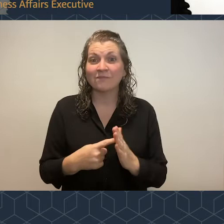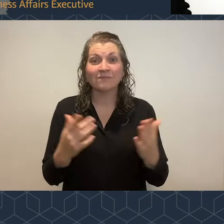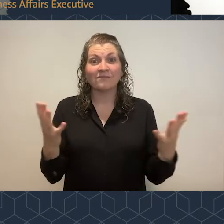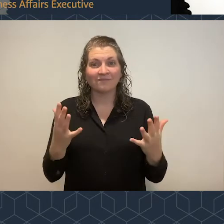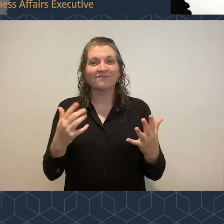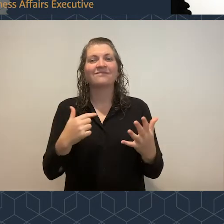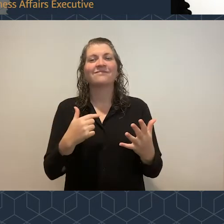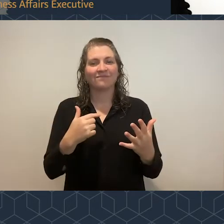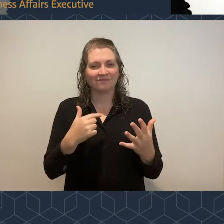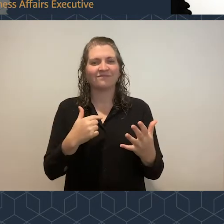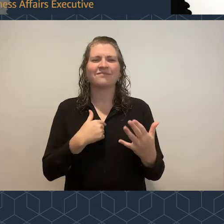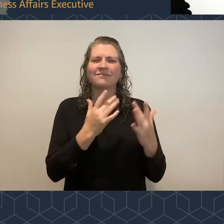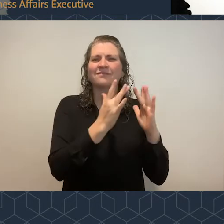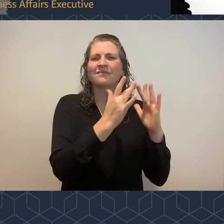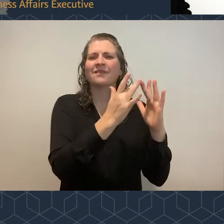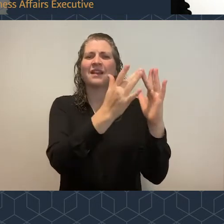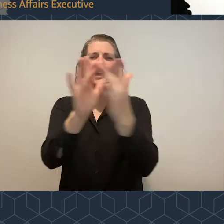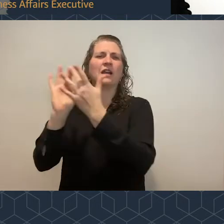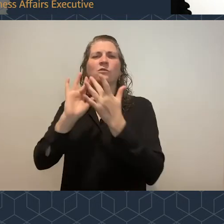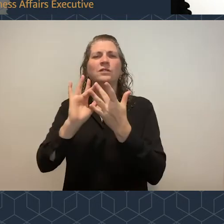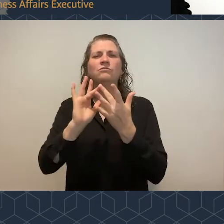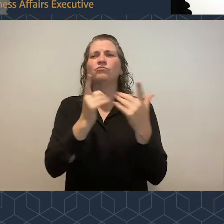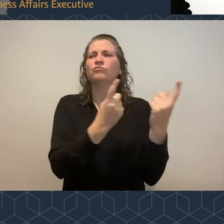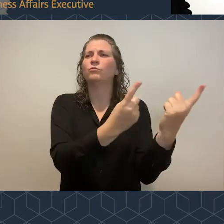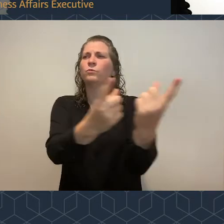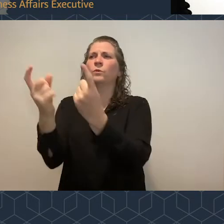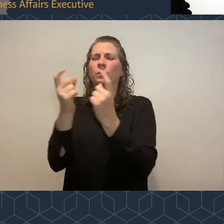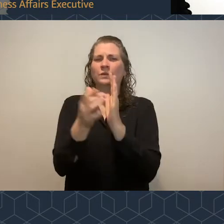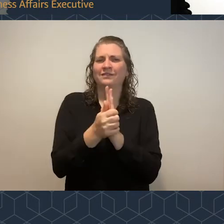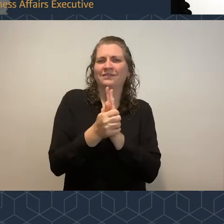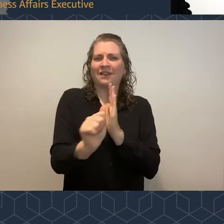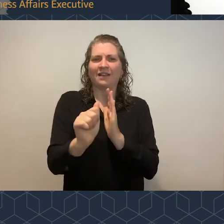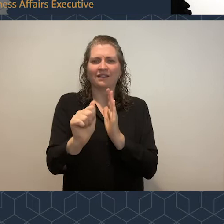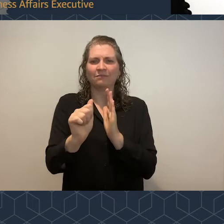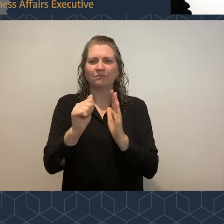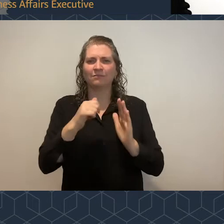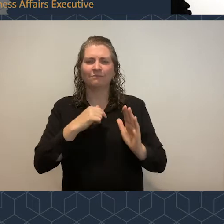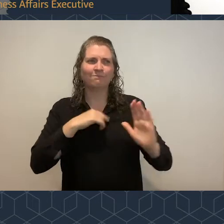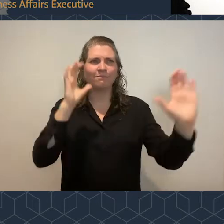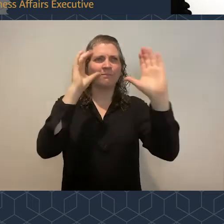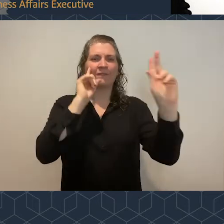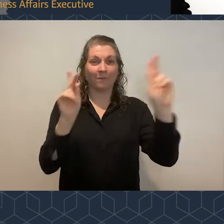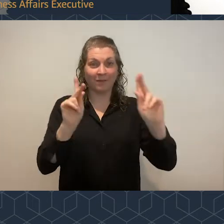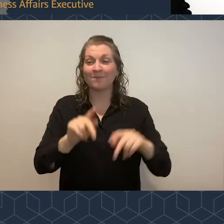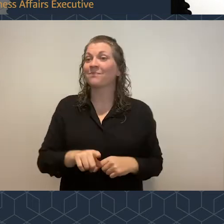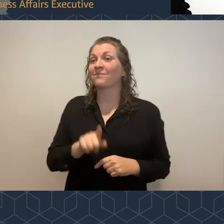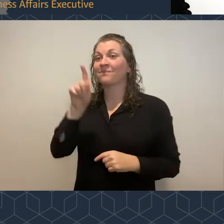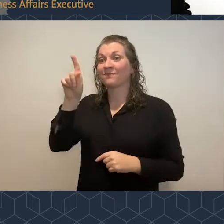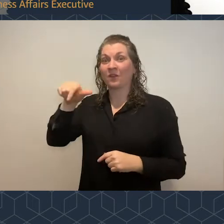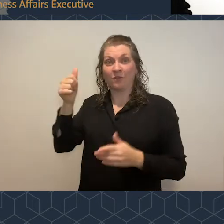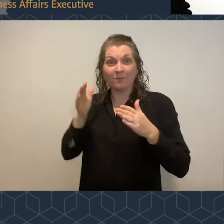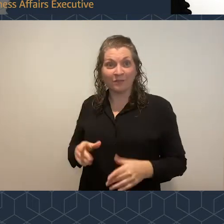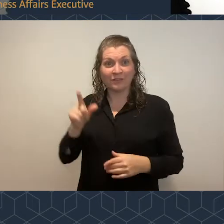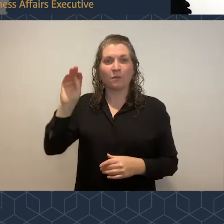and currently my role is the I lead talent acquisition for worldwide operations.